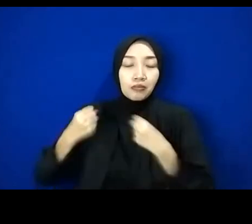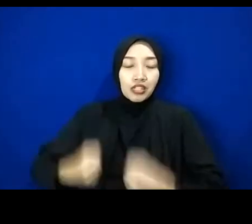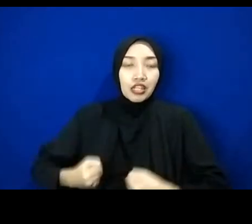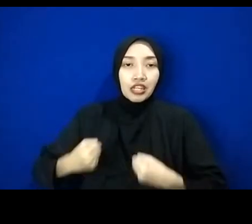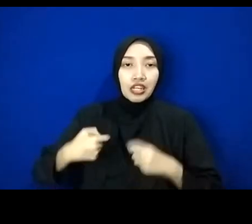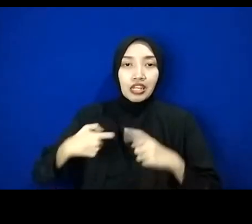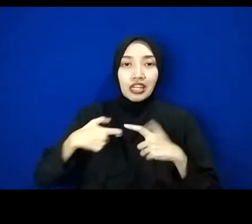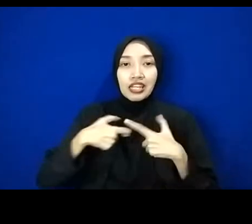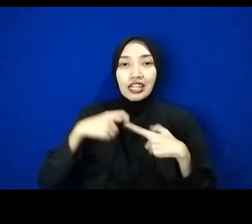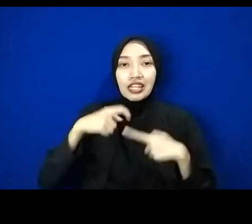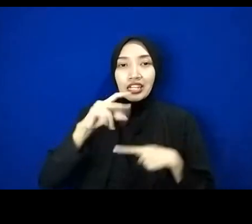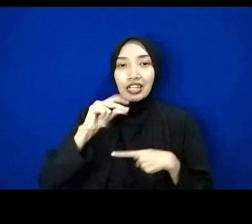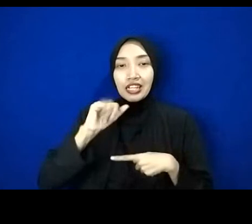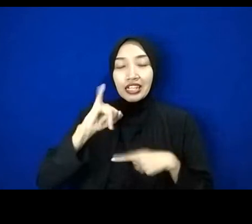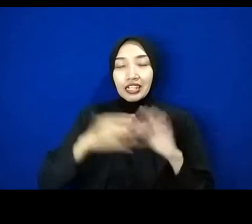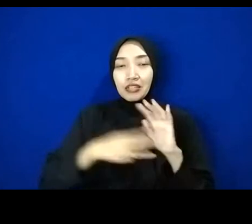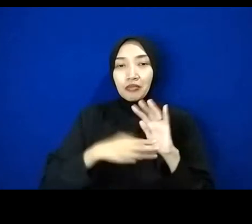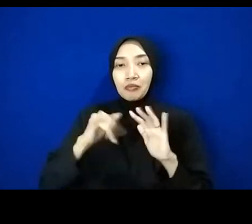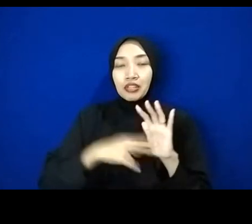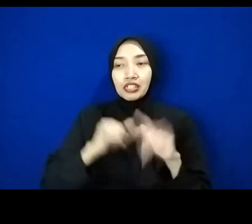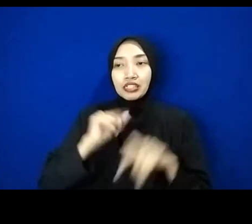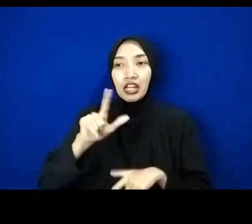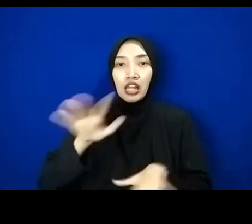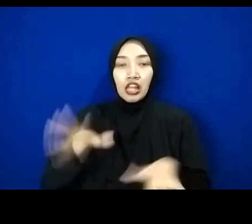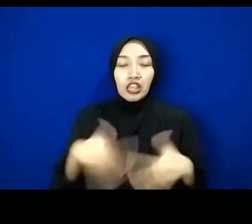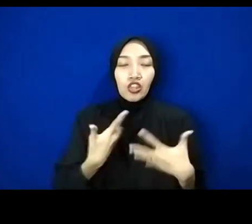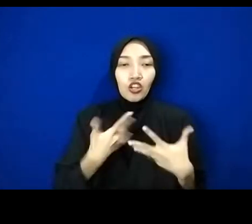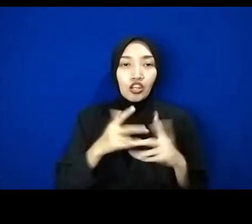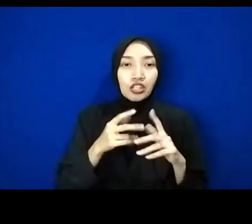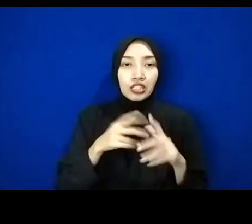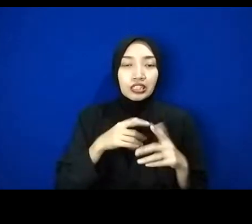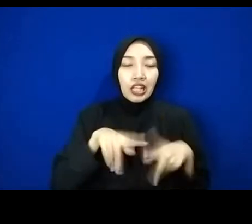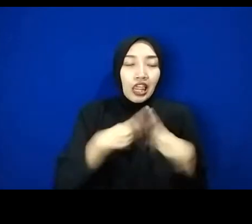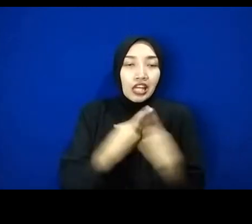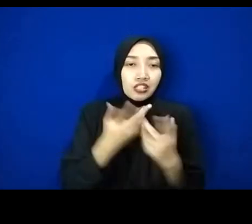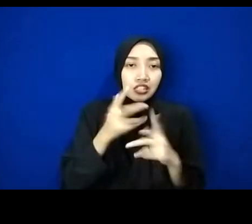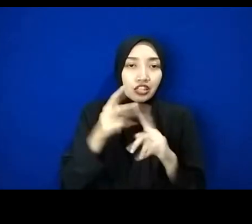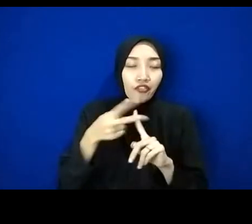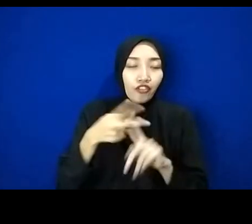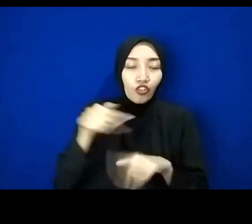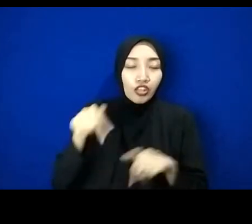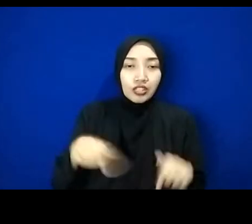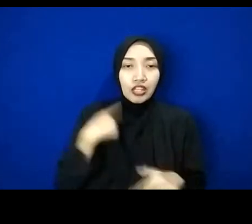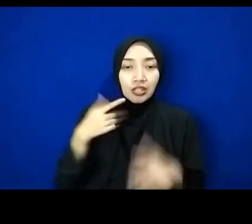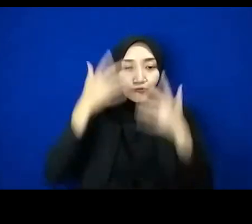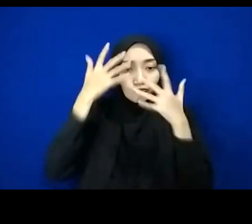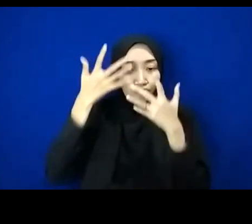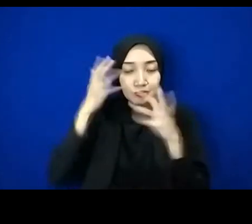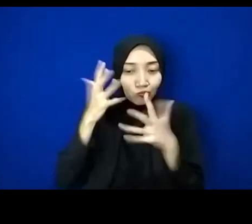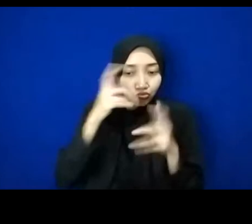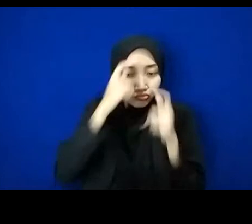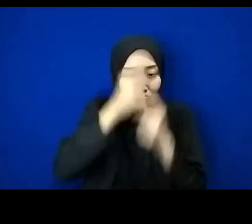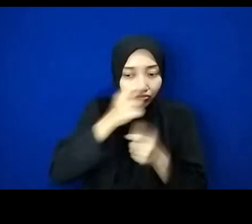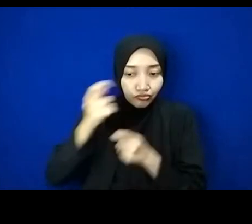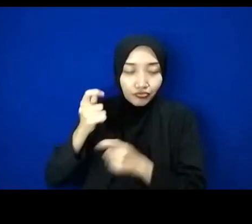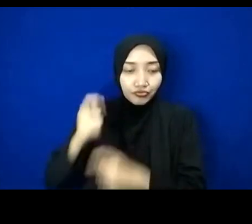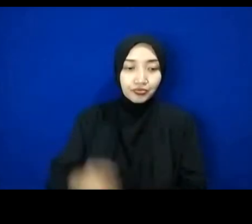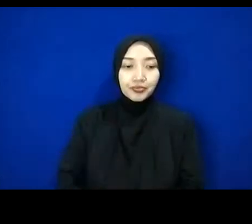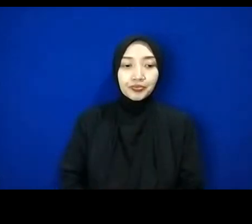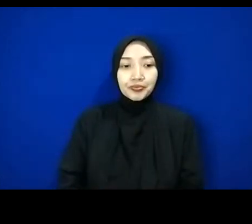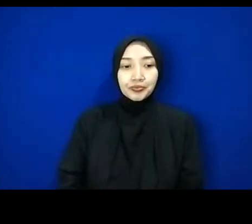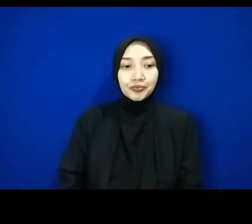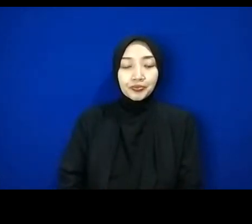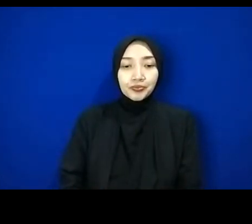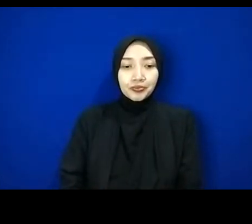faculty. I really appreciate for that. And yeah, as we all know that after our